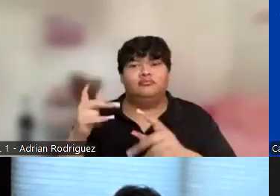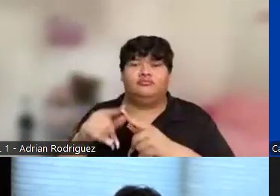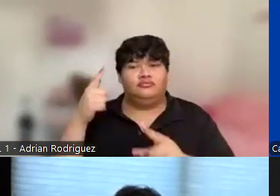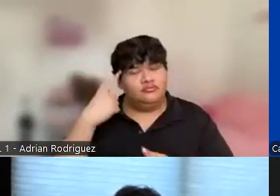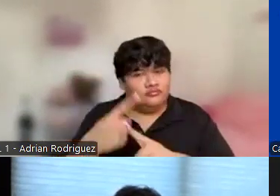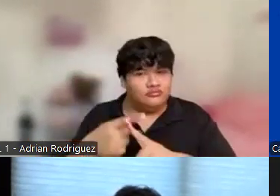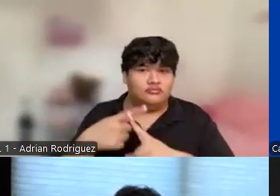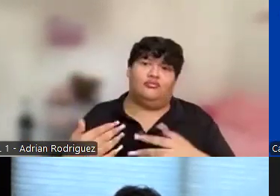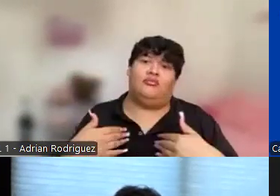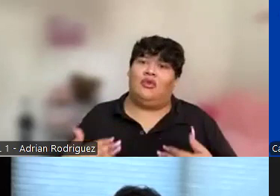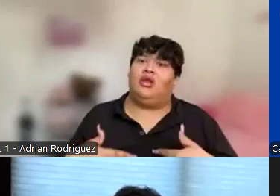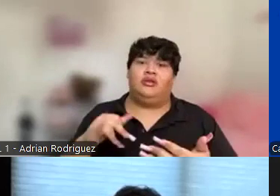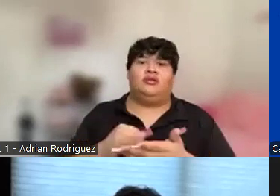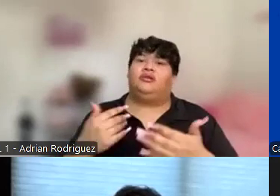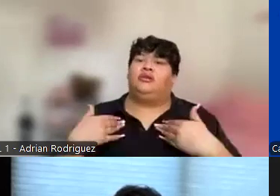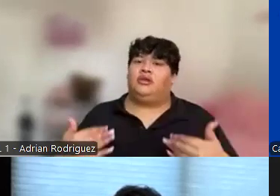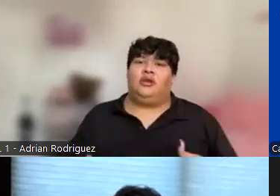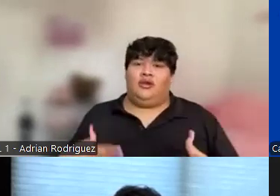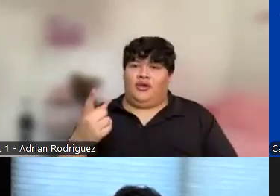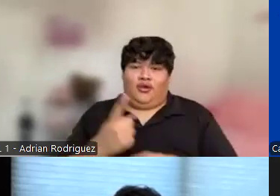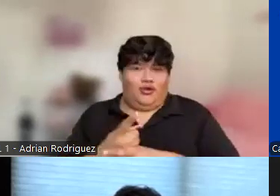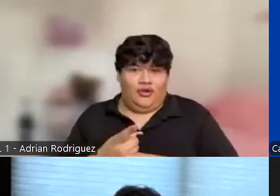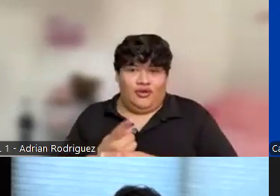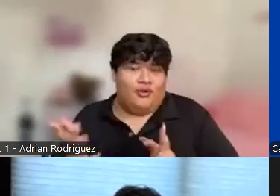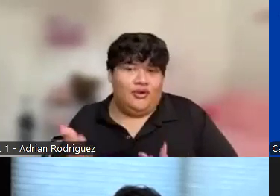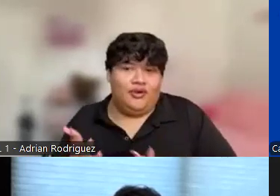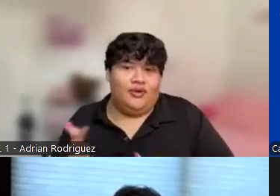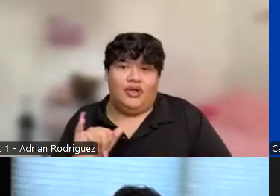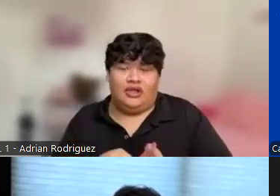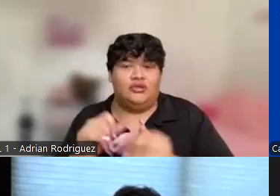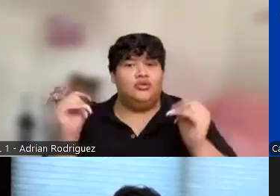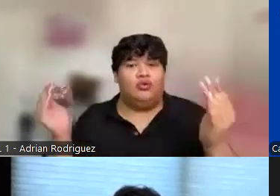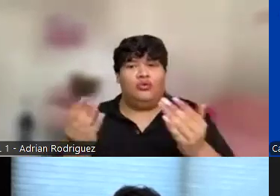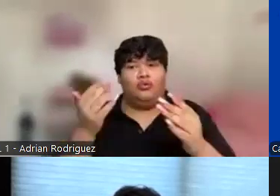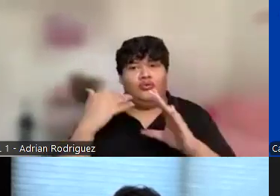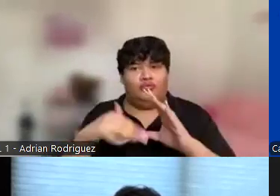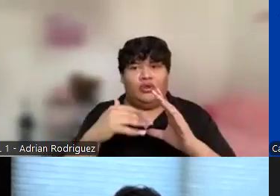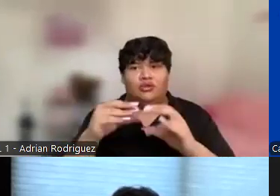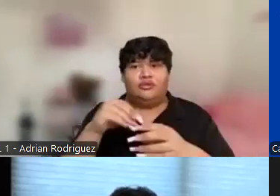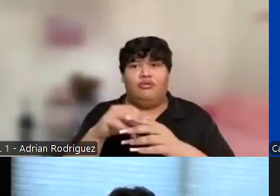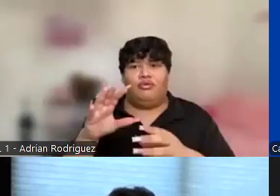just health, right? And that's the whole message of Dementia Care Aware.